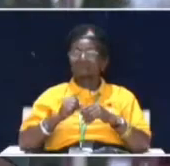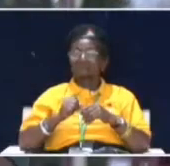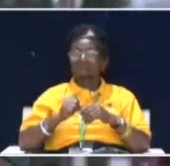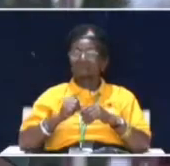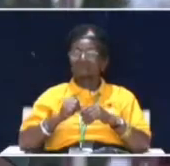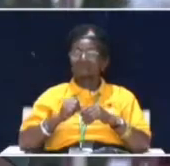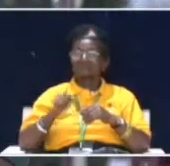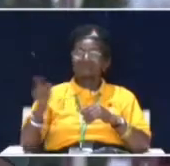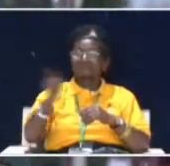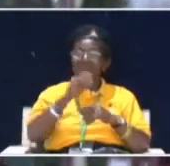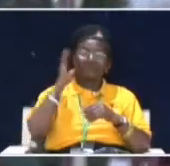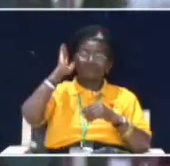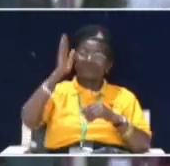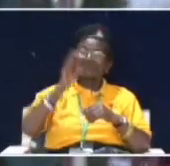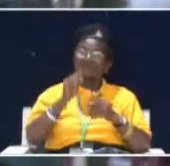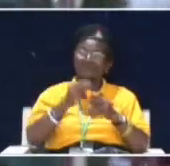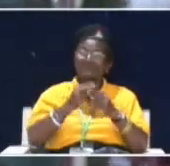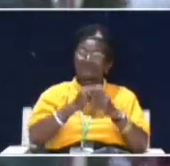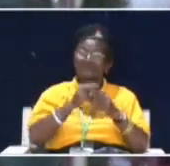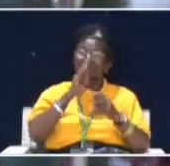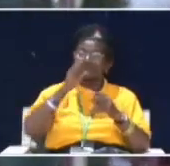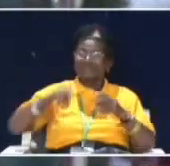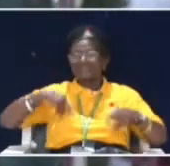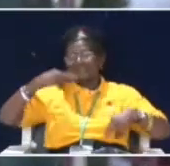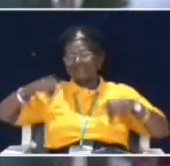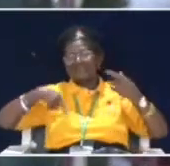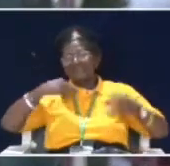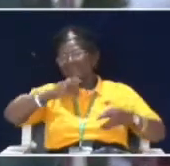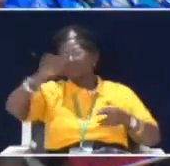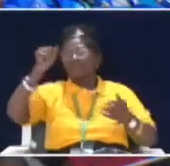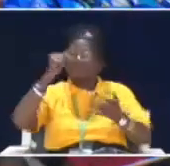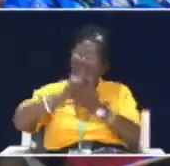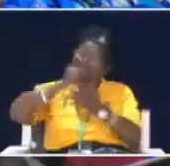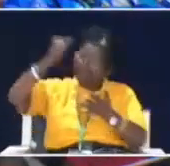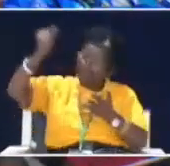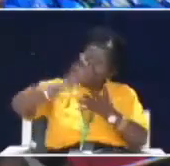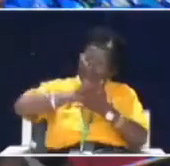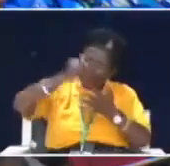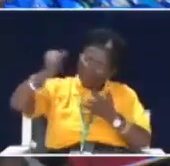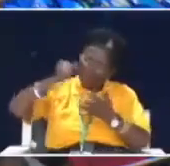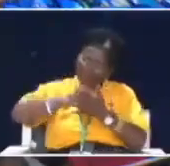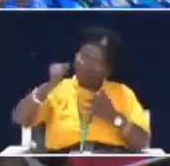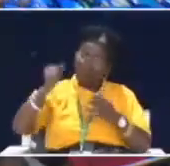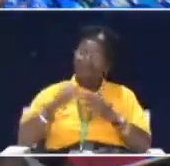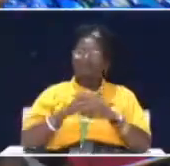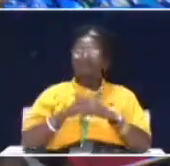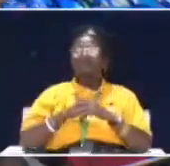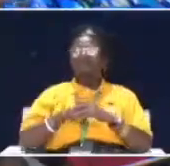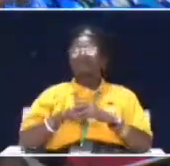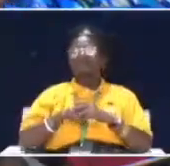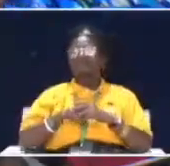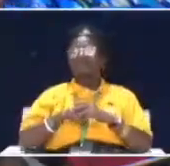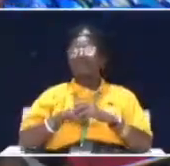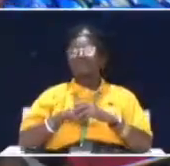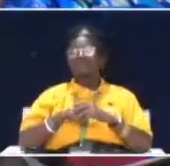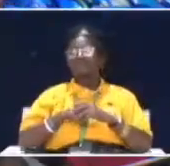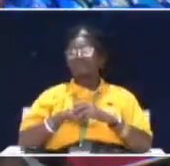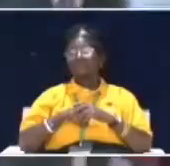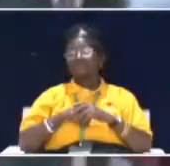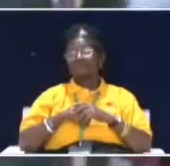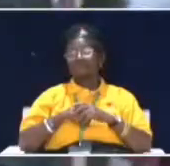you will soon be rejoicing. Amen. Ko ni pe ko ni jina ti e o bere si ni ma yo